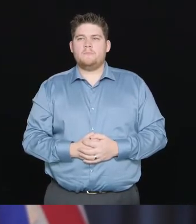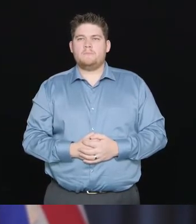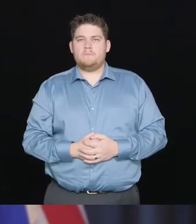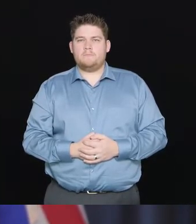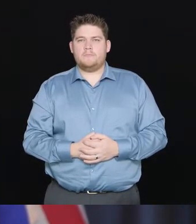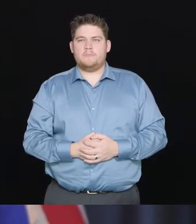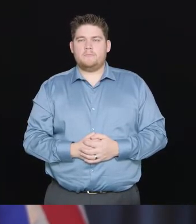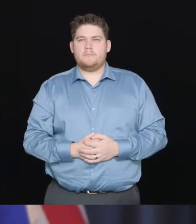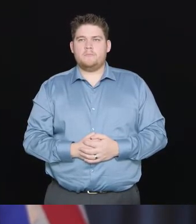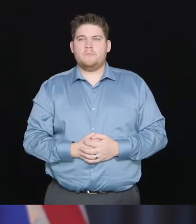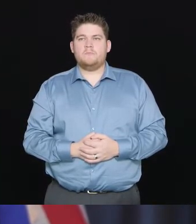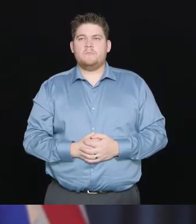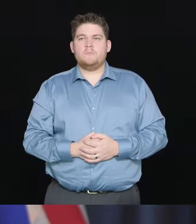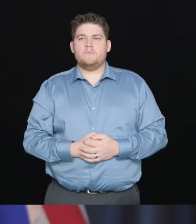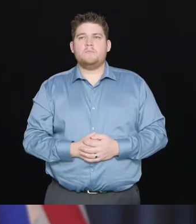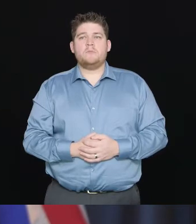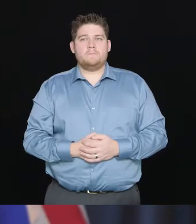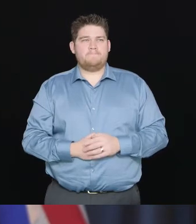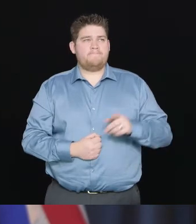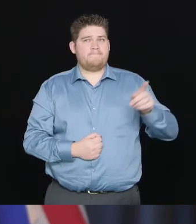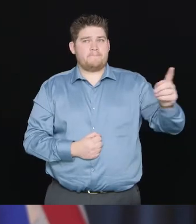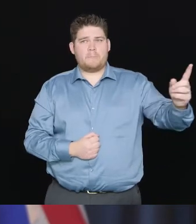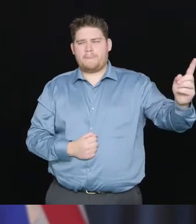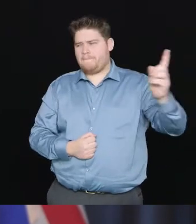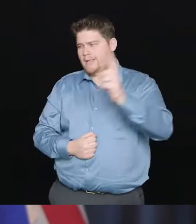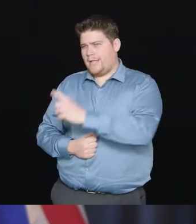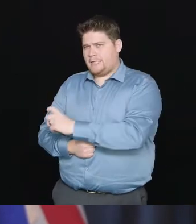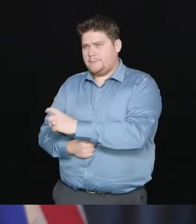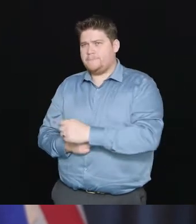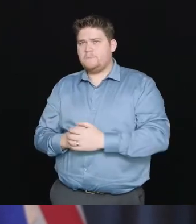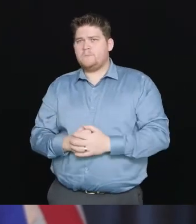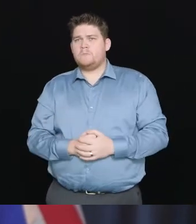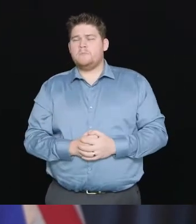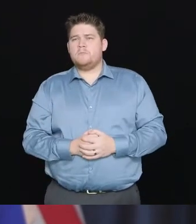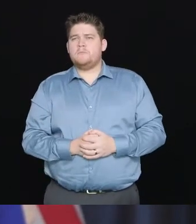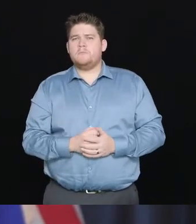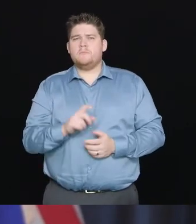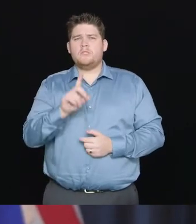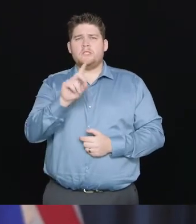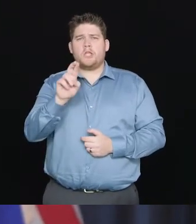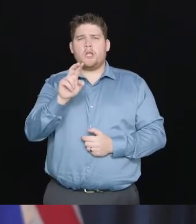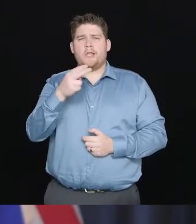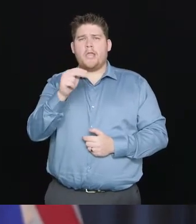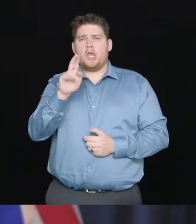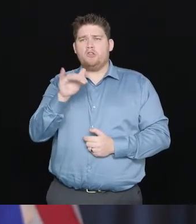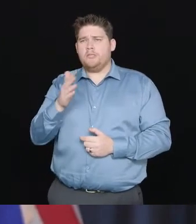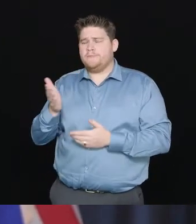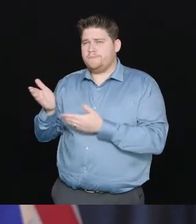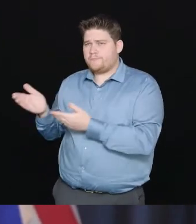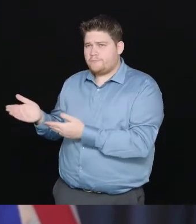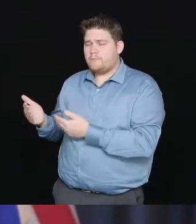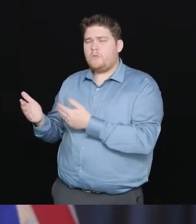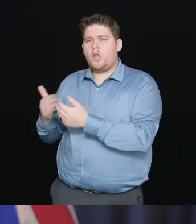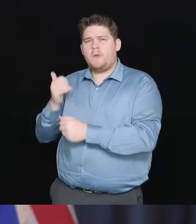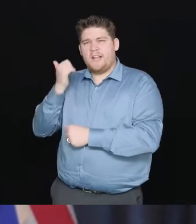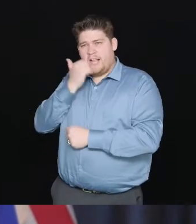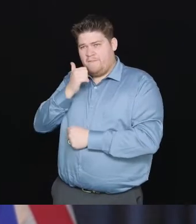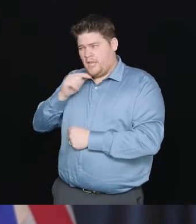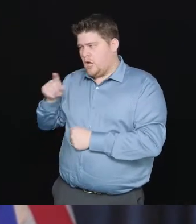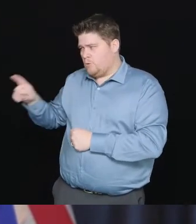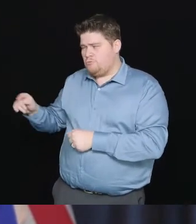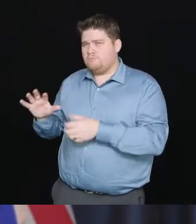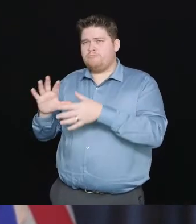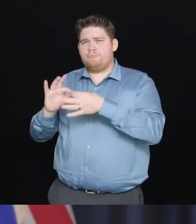you refer to cases at long-term care homes on the Lower Mainland. Without divulging the locations